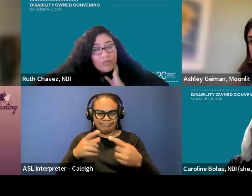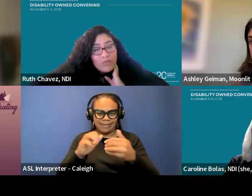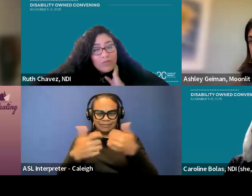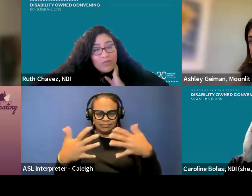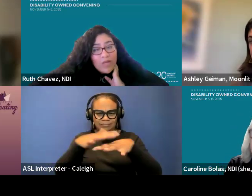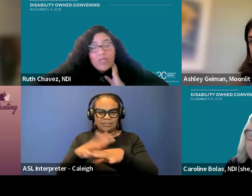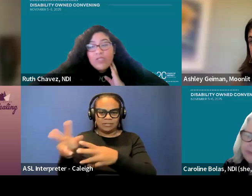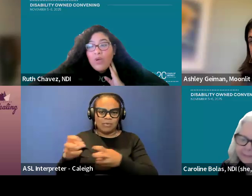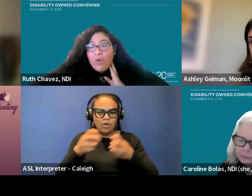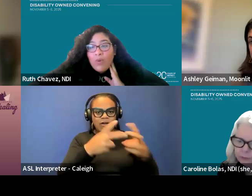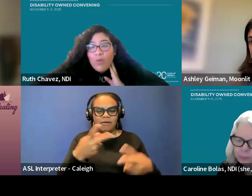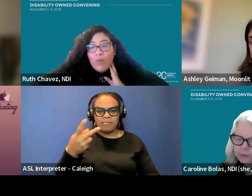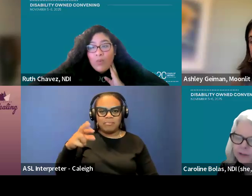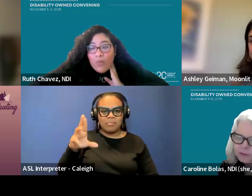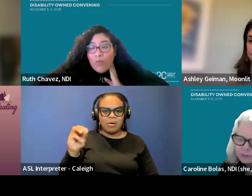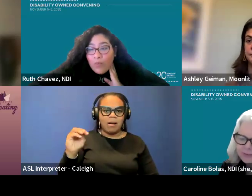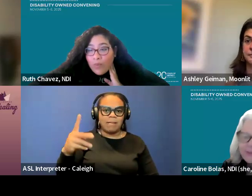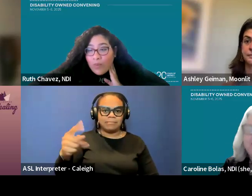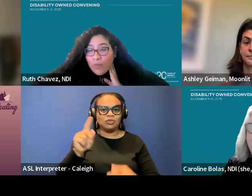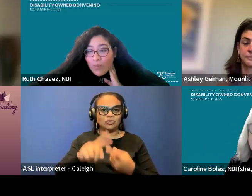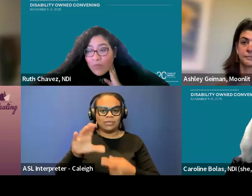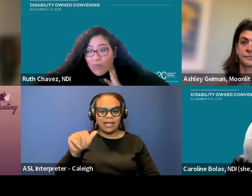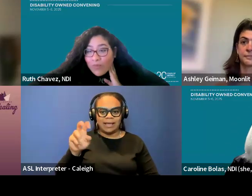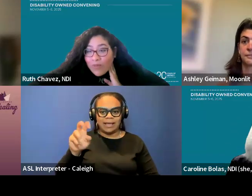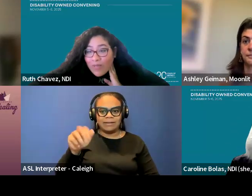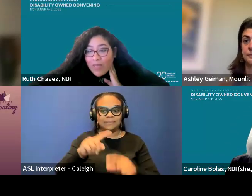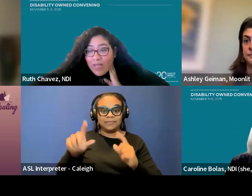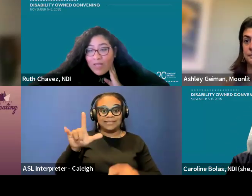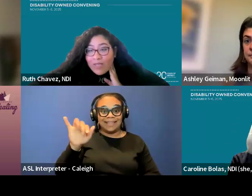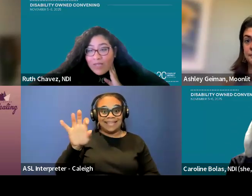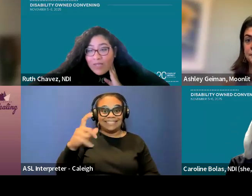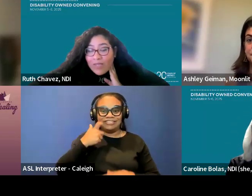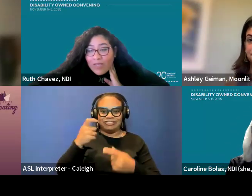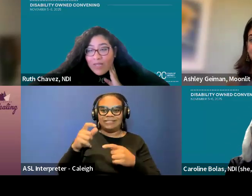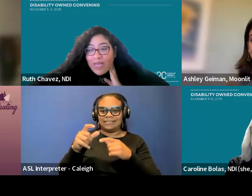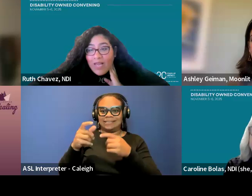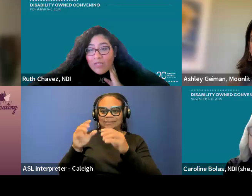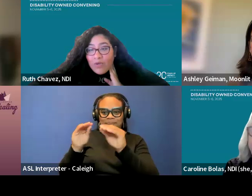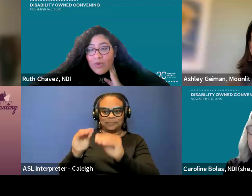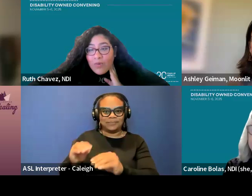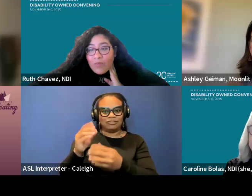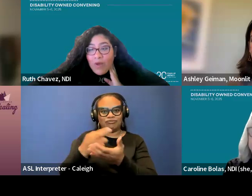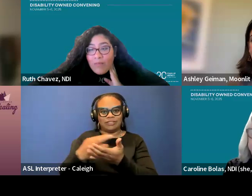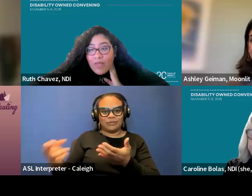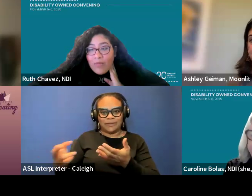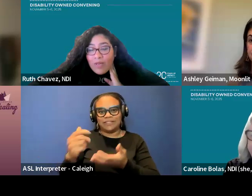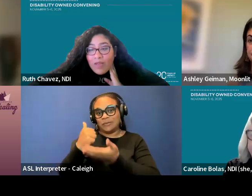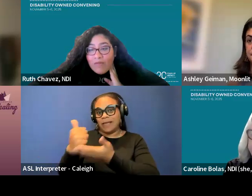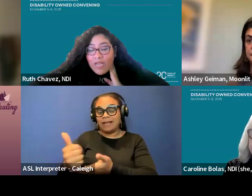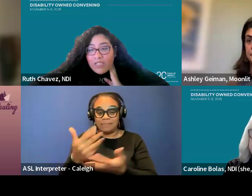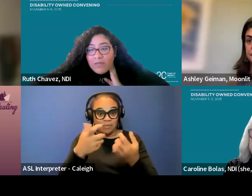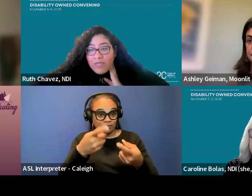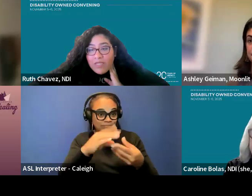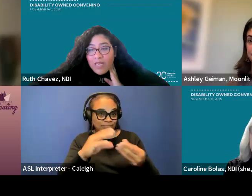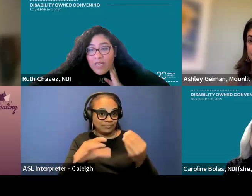to Canva? But Liz has also put some resources in that might help, if anyone wants to speak to that as well. Yeah, so the prompt that you would